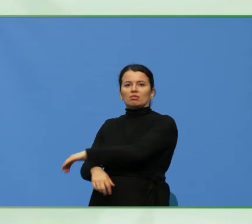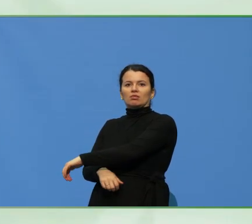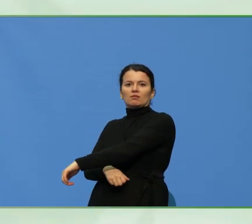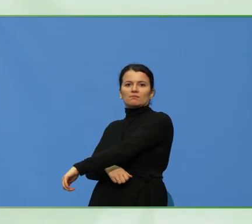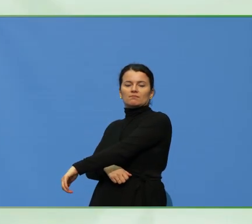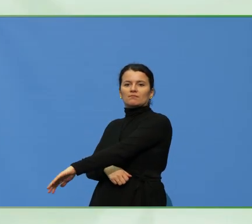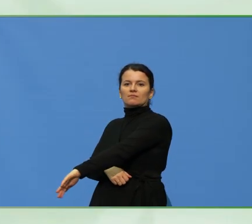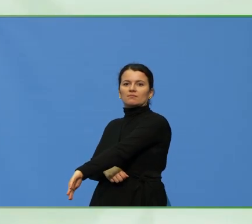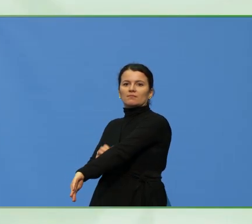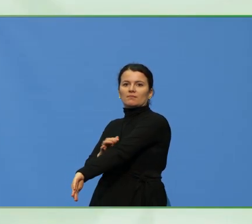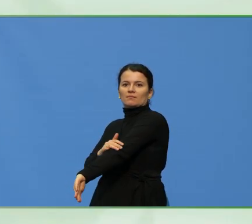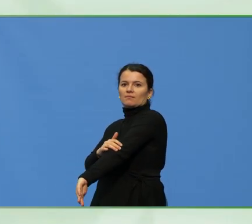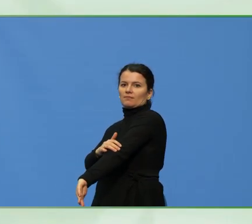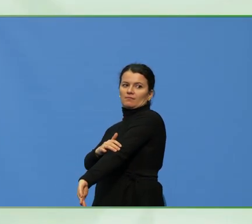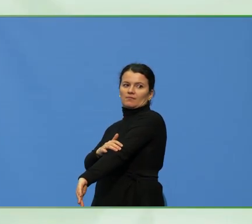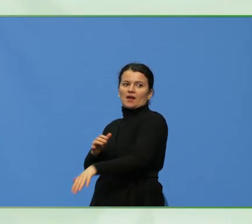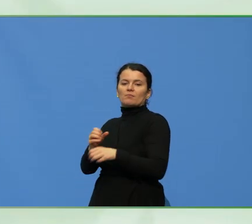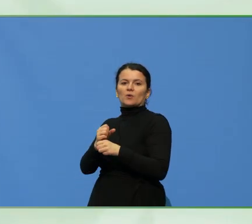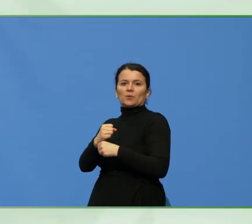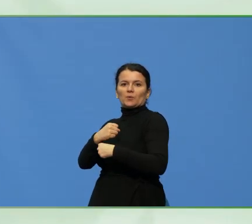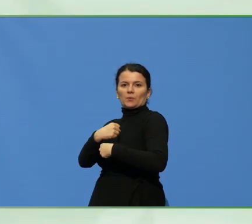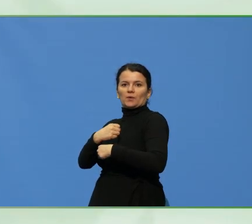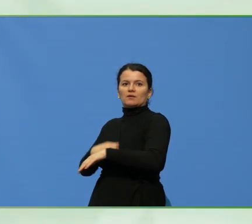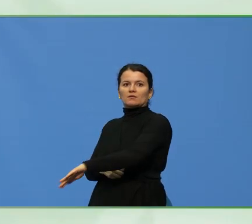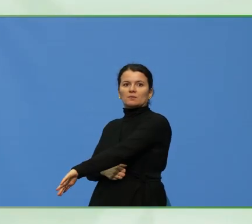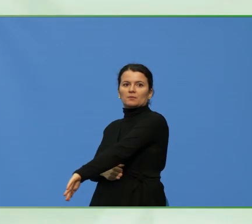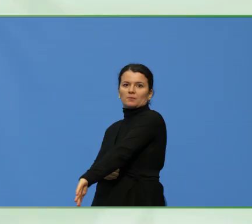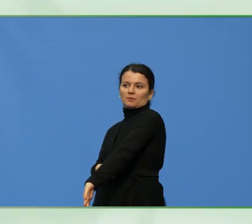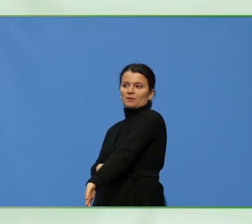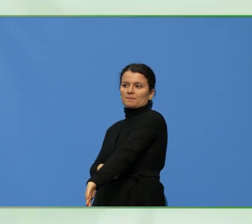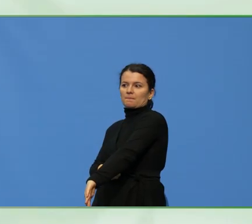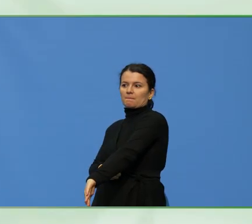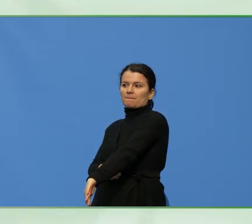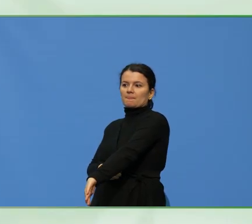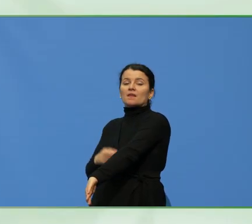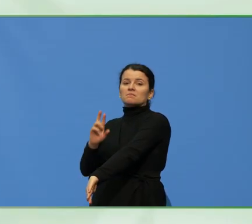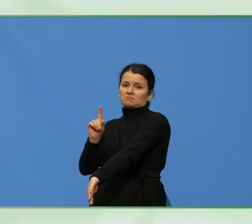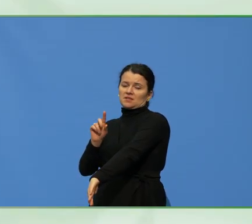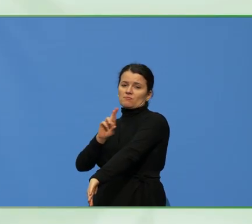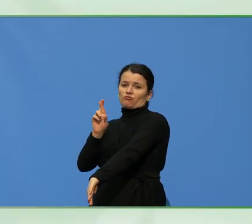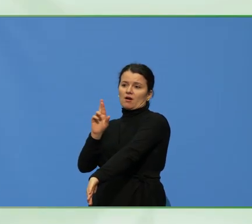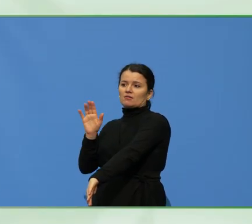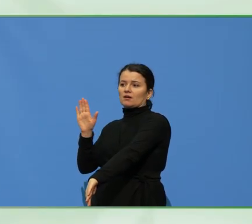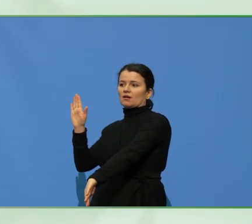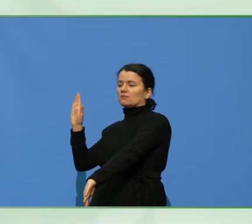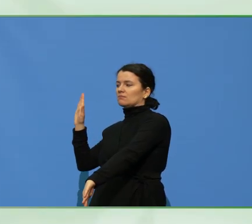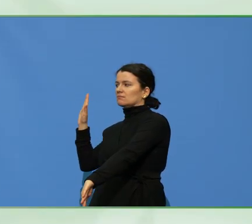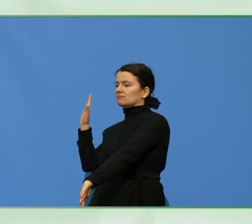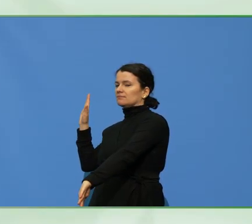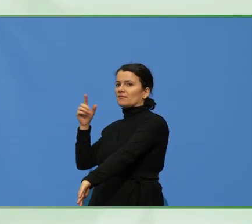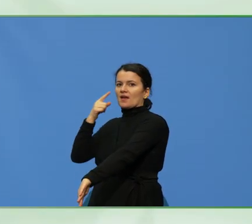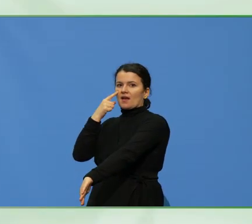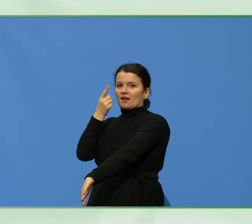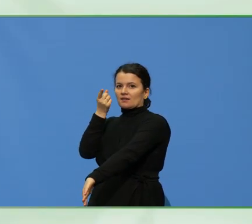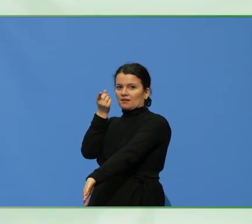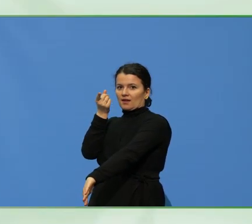right. If you like, you can take that right arm all the way behind you, and you can take the gaze and the